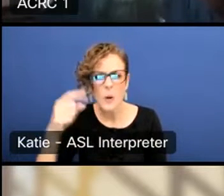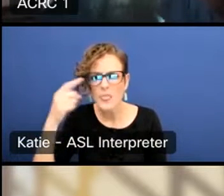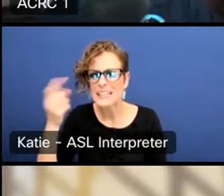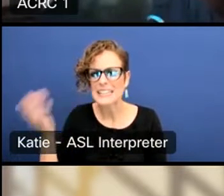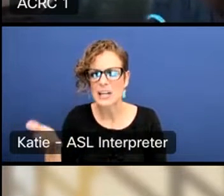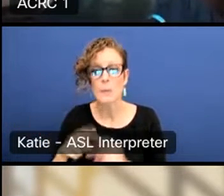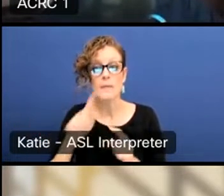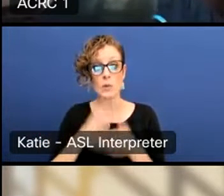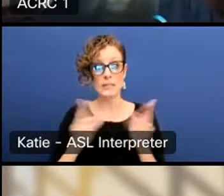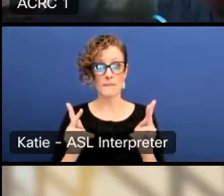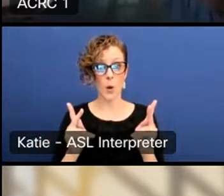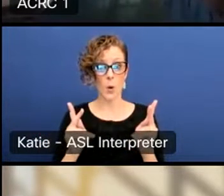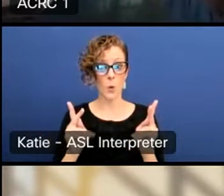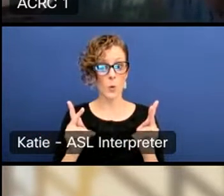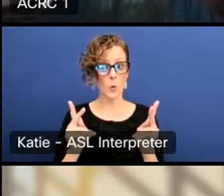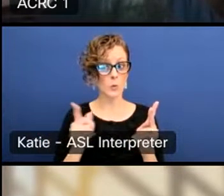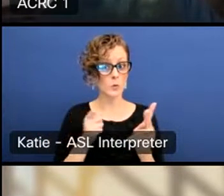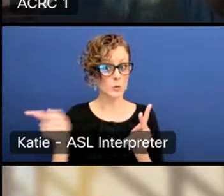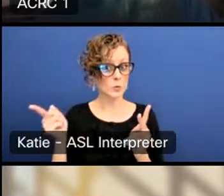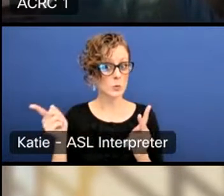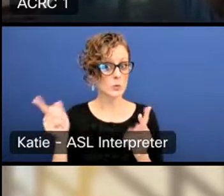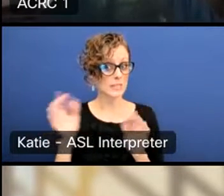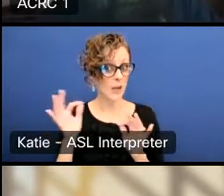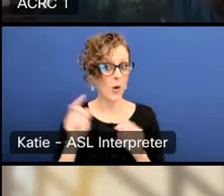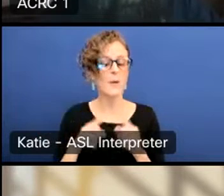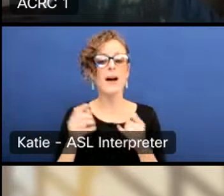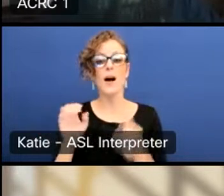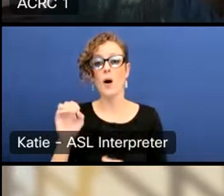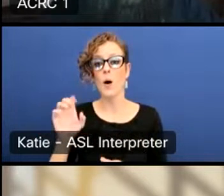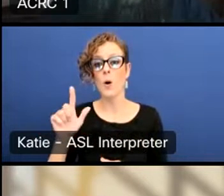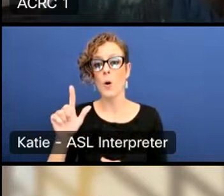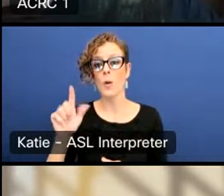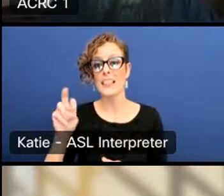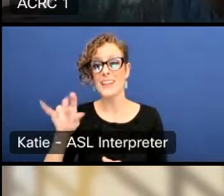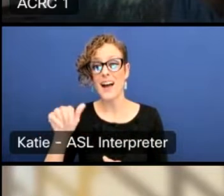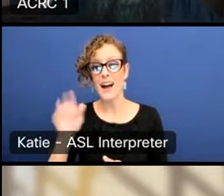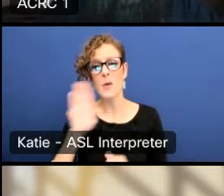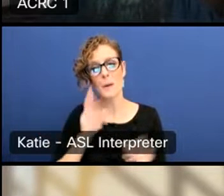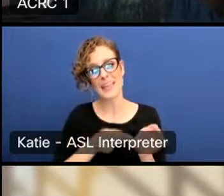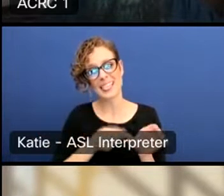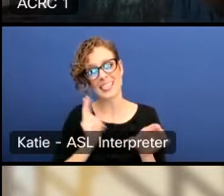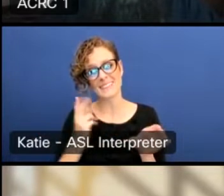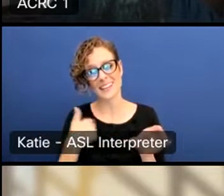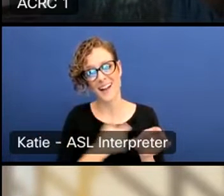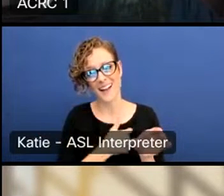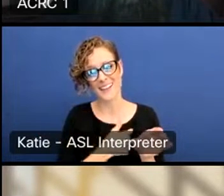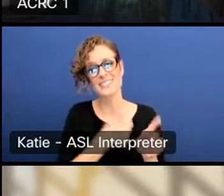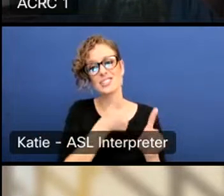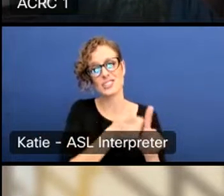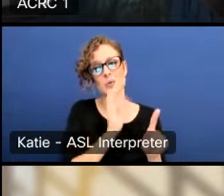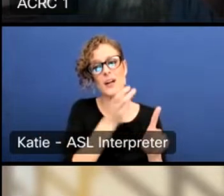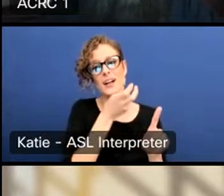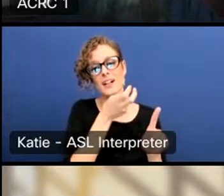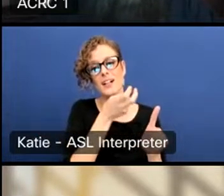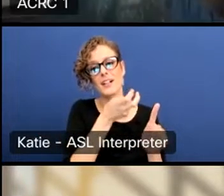they might be learning today that Olivia Procida will be leaving us. Olivia is going to be staying